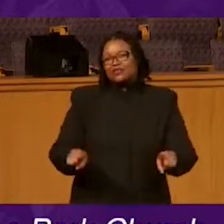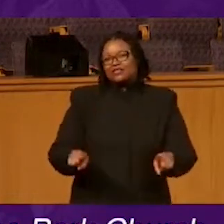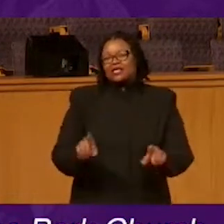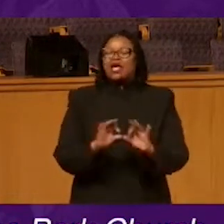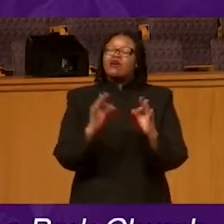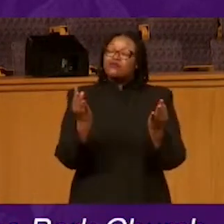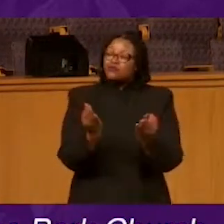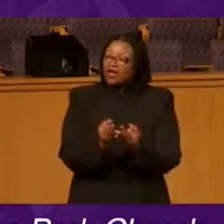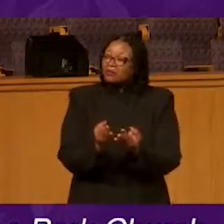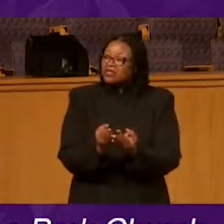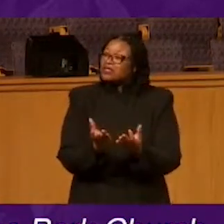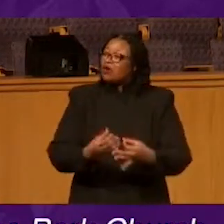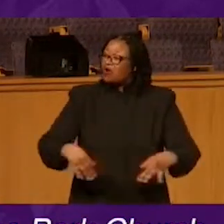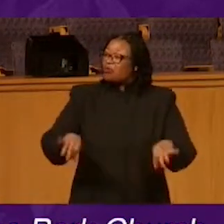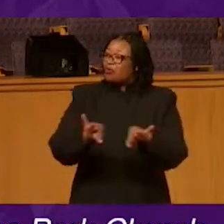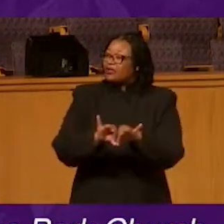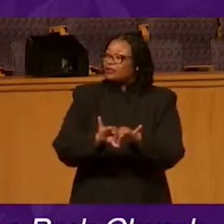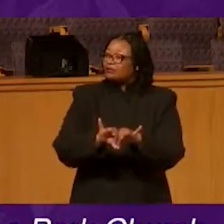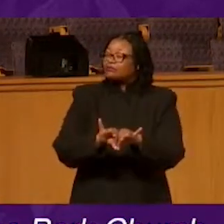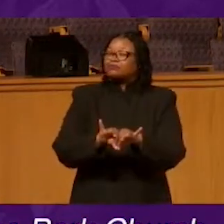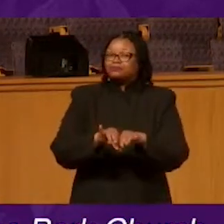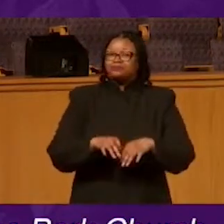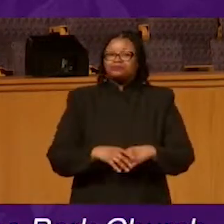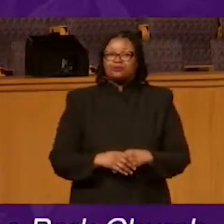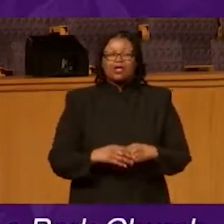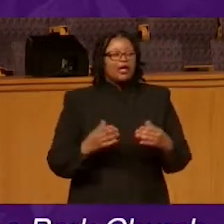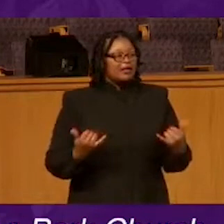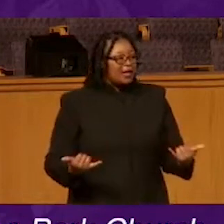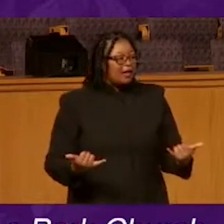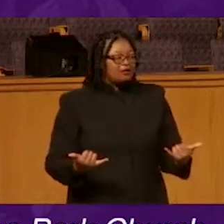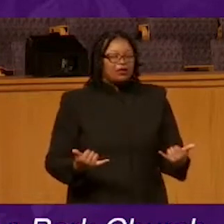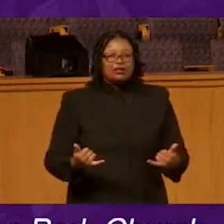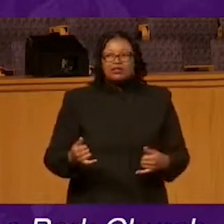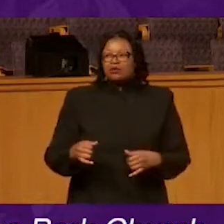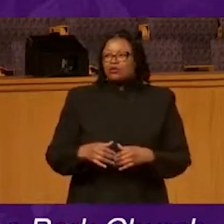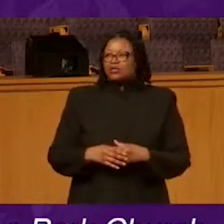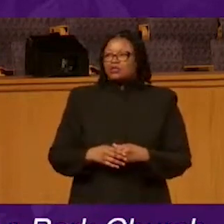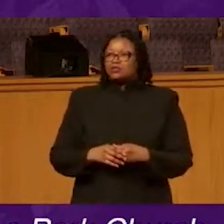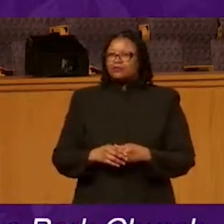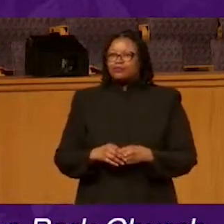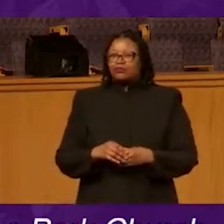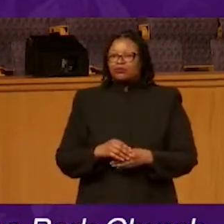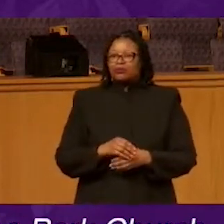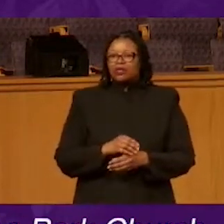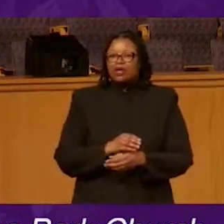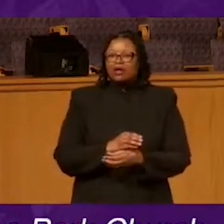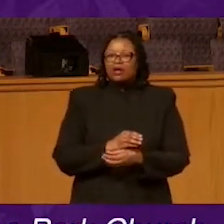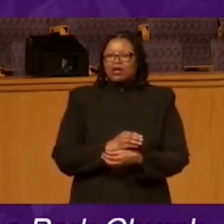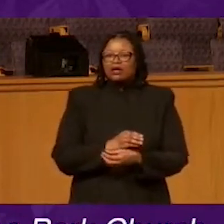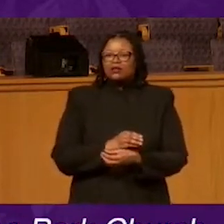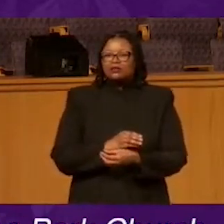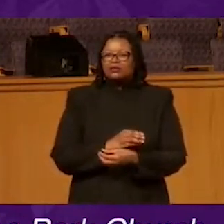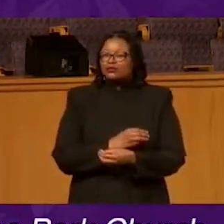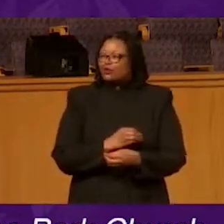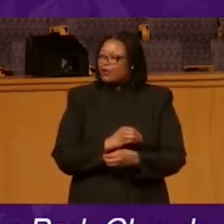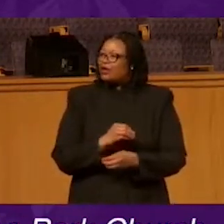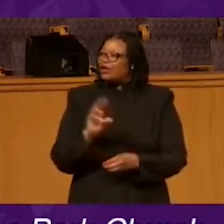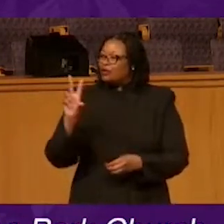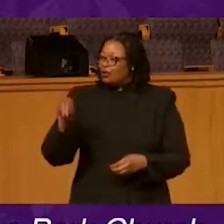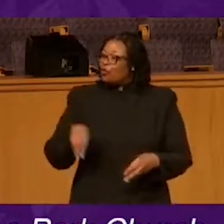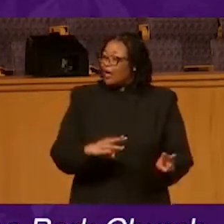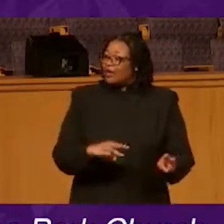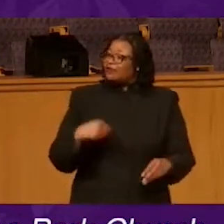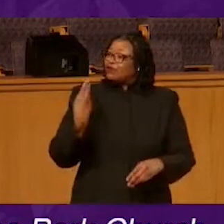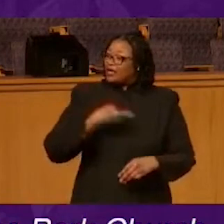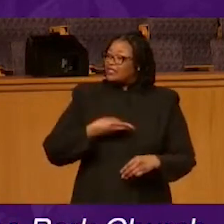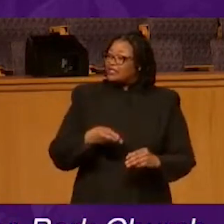are important. Now, there was no prenatal cue that allowed us to pick the families into